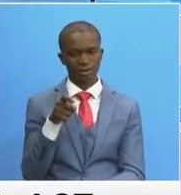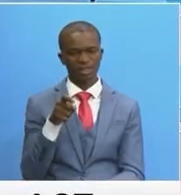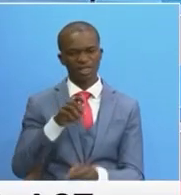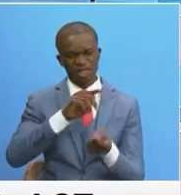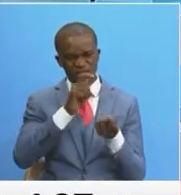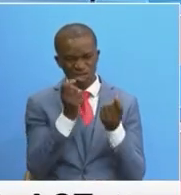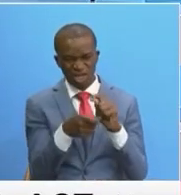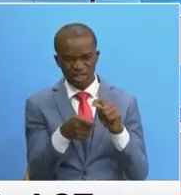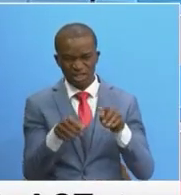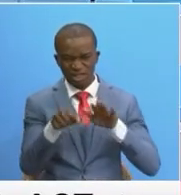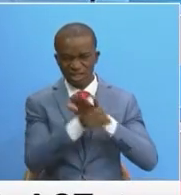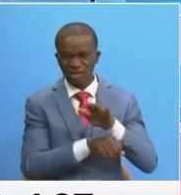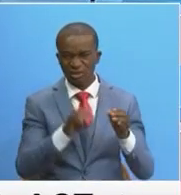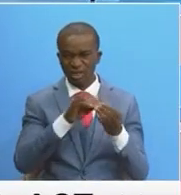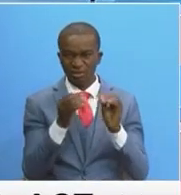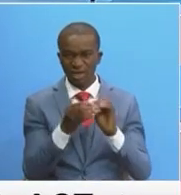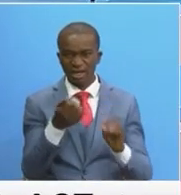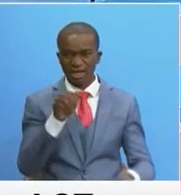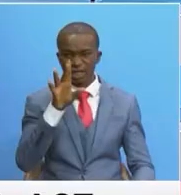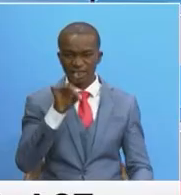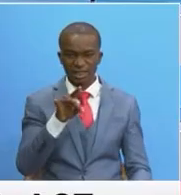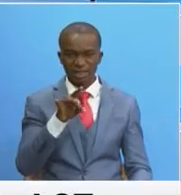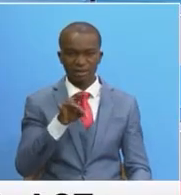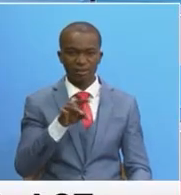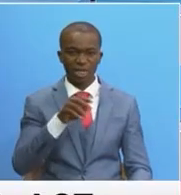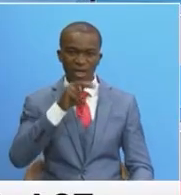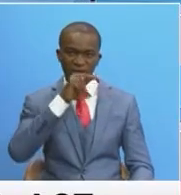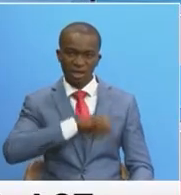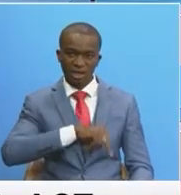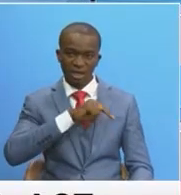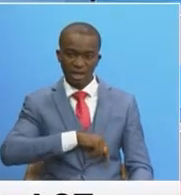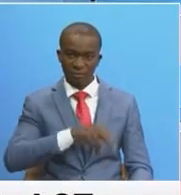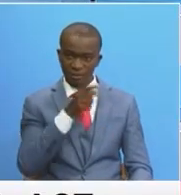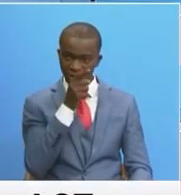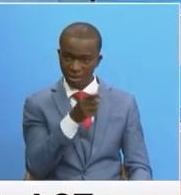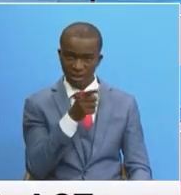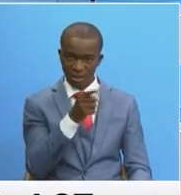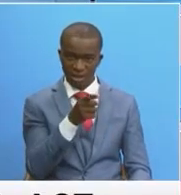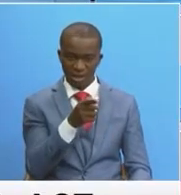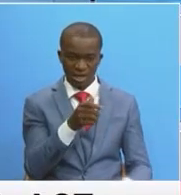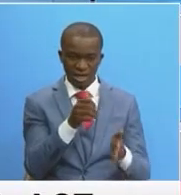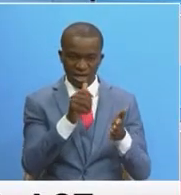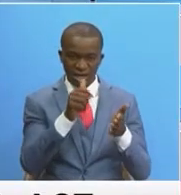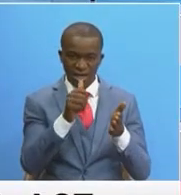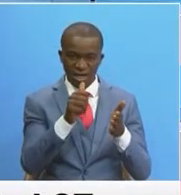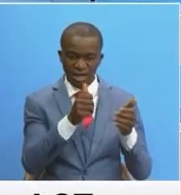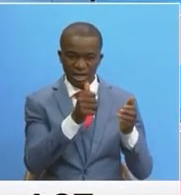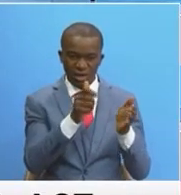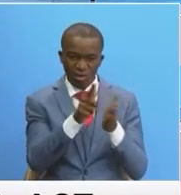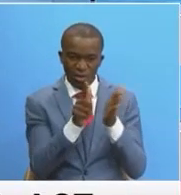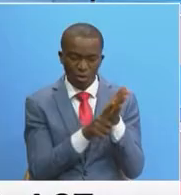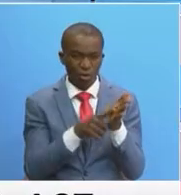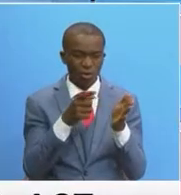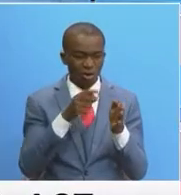the National Pension Scheme Act by introducing a lump sum pension benefit for contributors when they